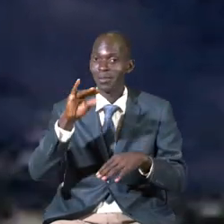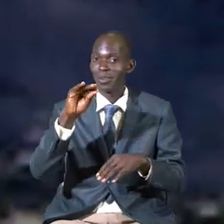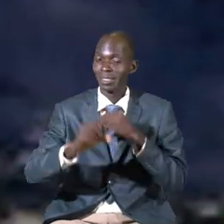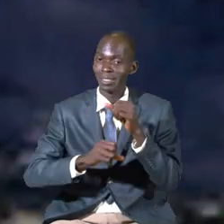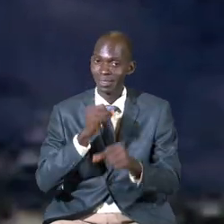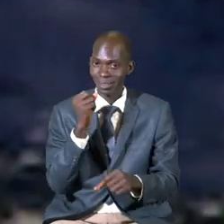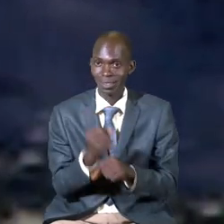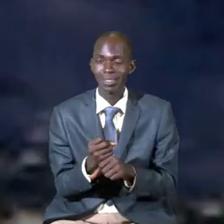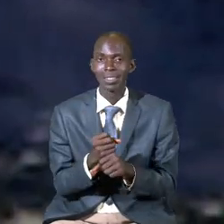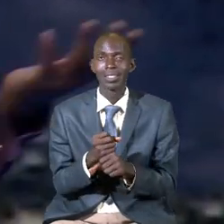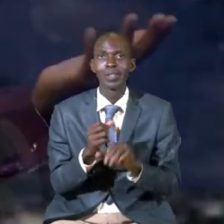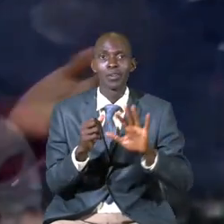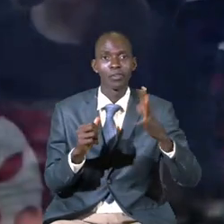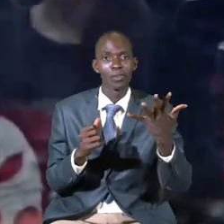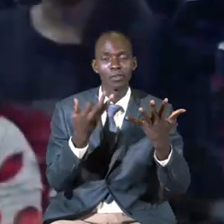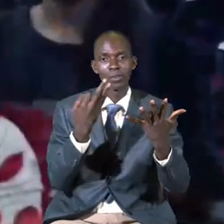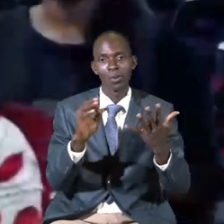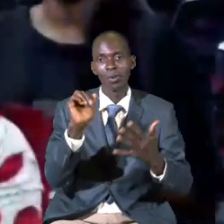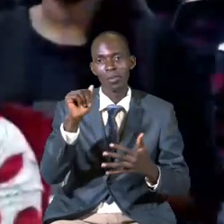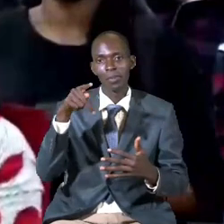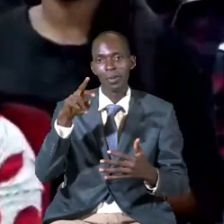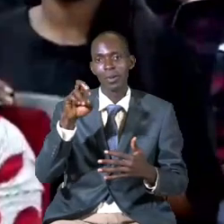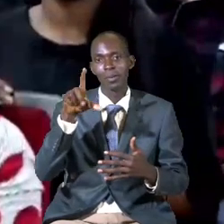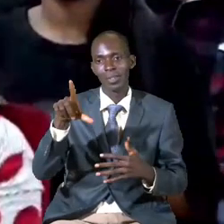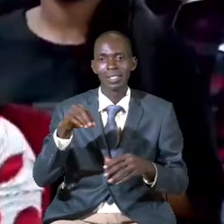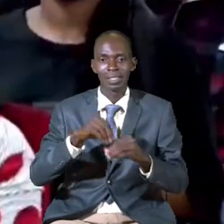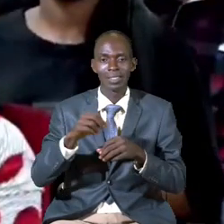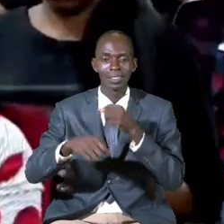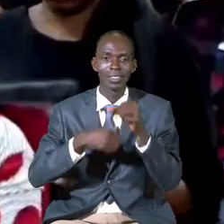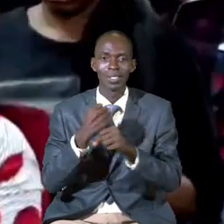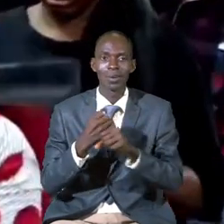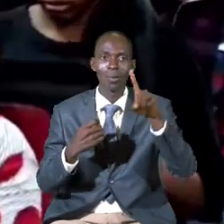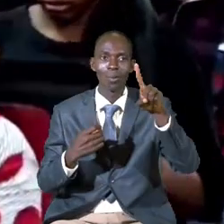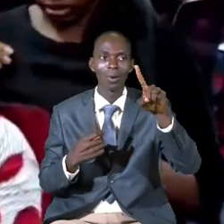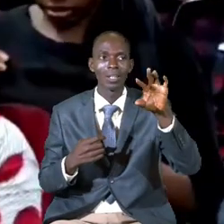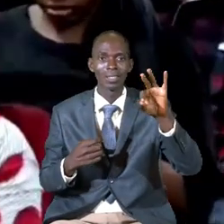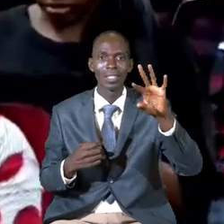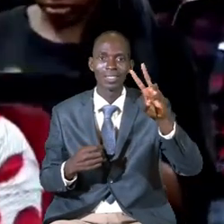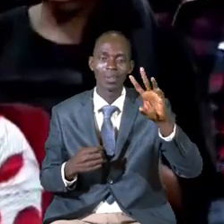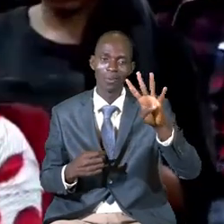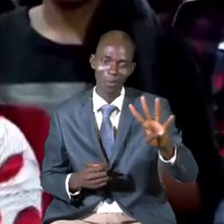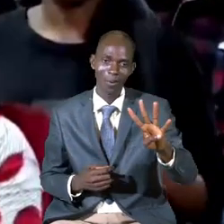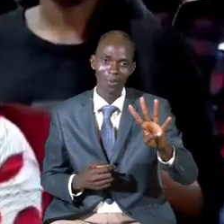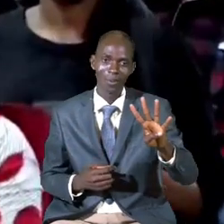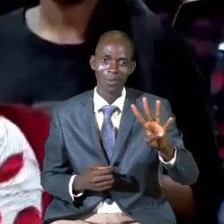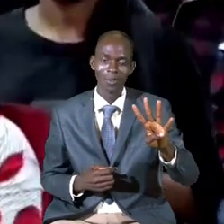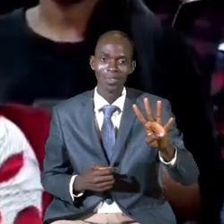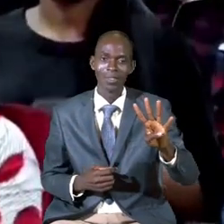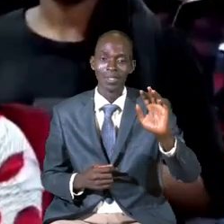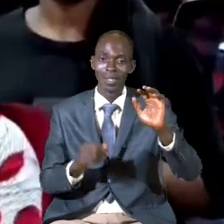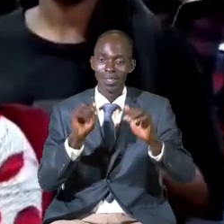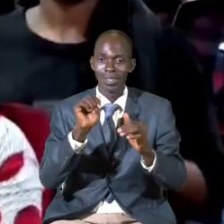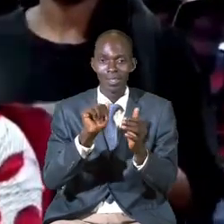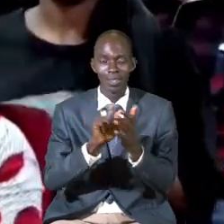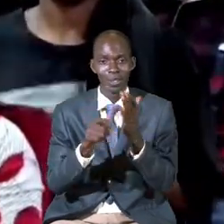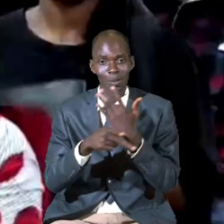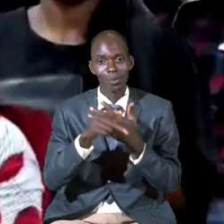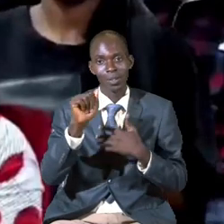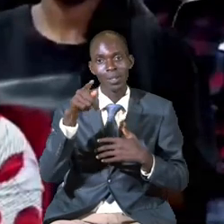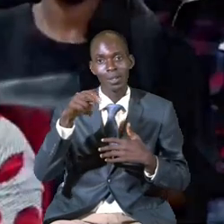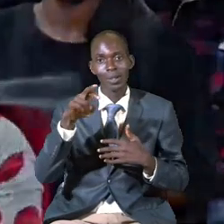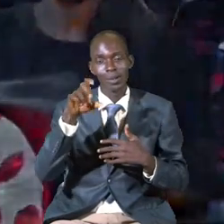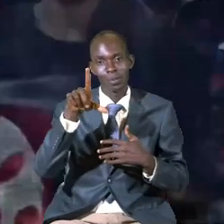april 1964 i heard the gospel in a nutshell in a very simple